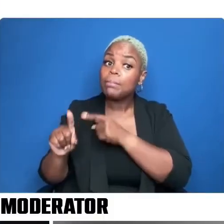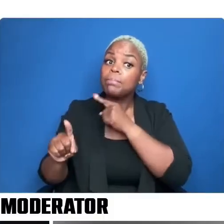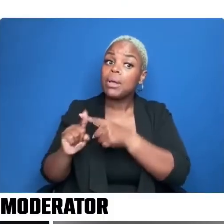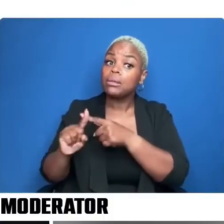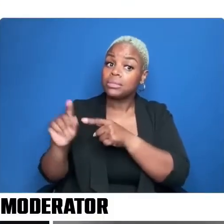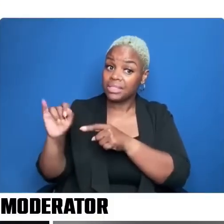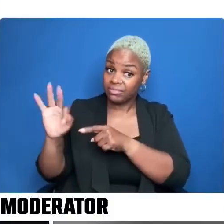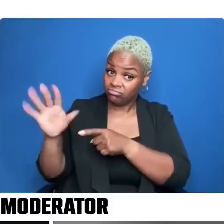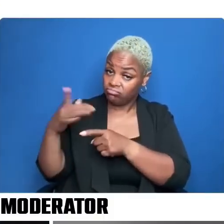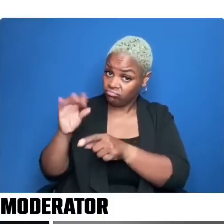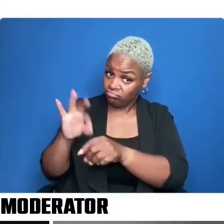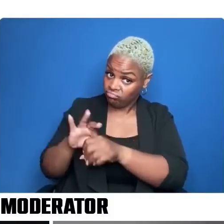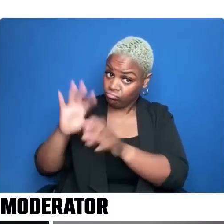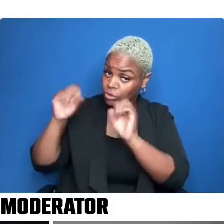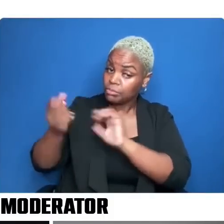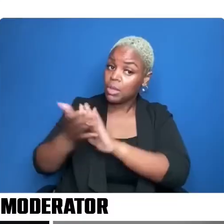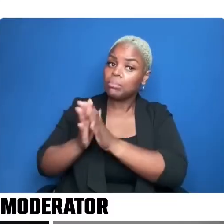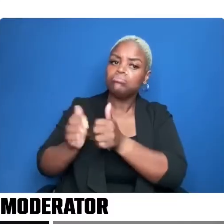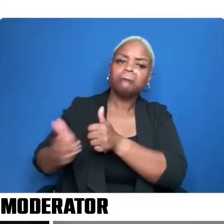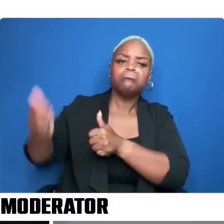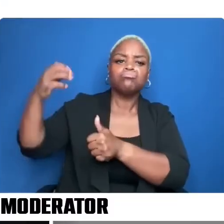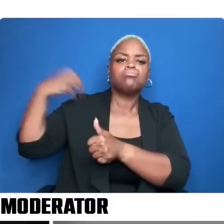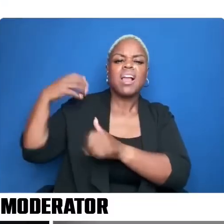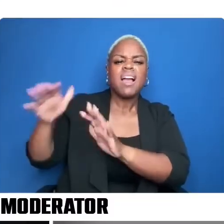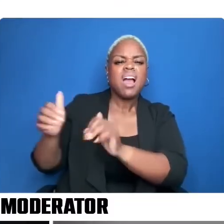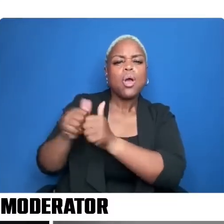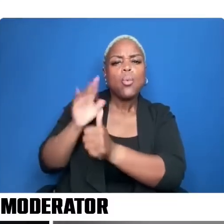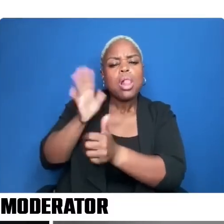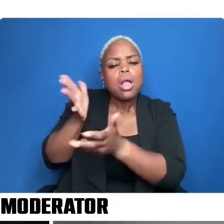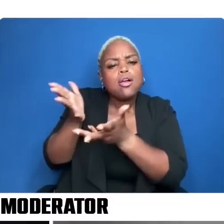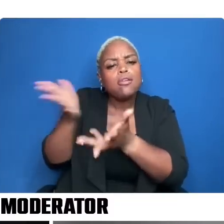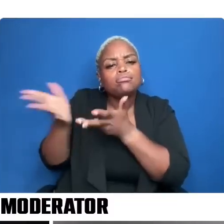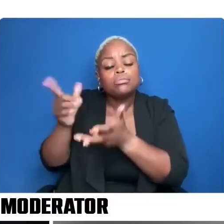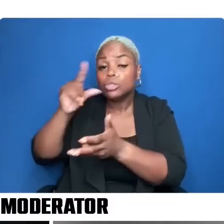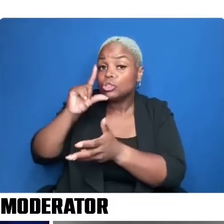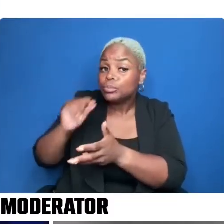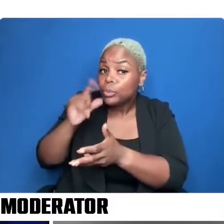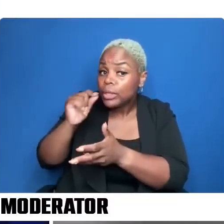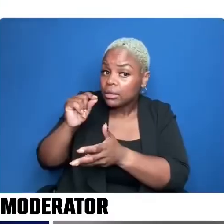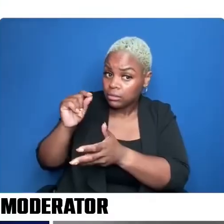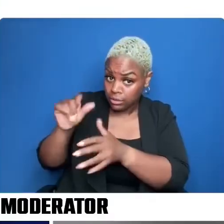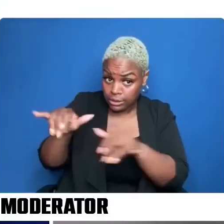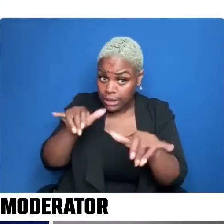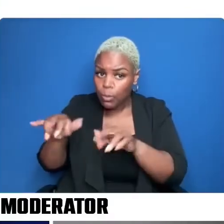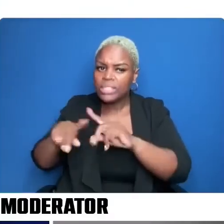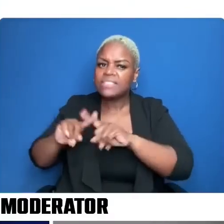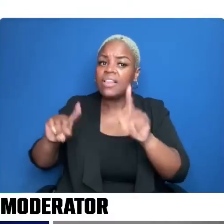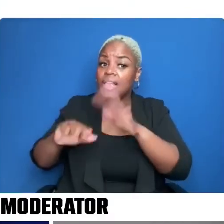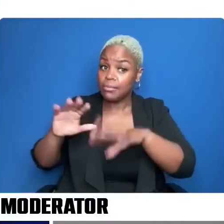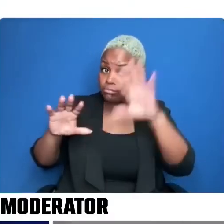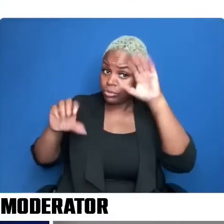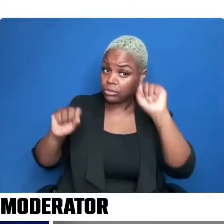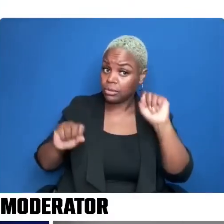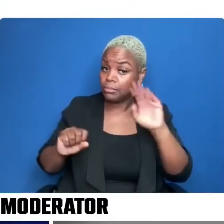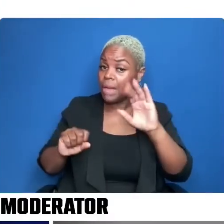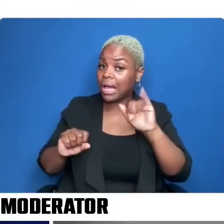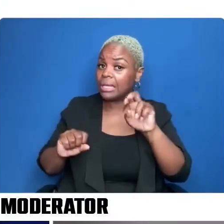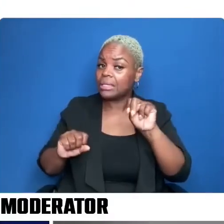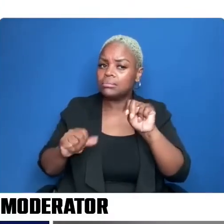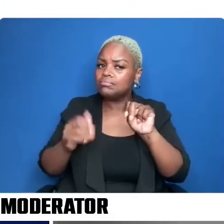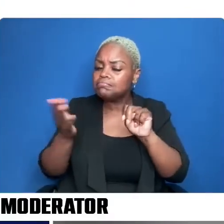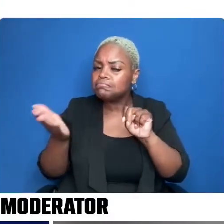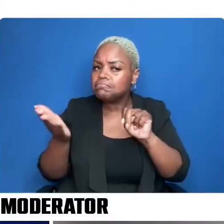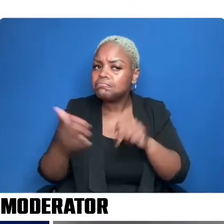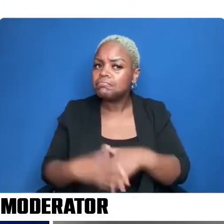would you deal with Vladimir Putin, and would it be any different from what we're seeing from President Biden? Well, first of all, it's important to remind the